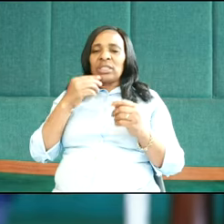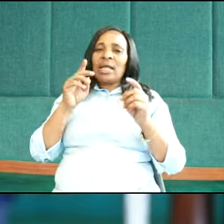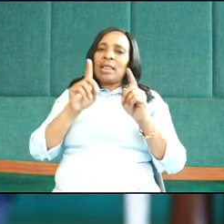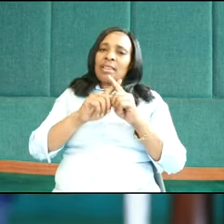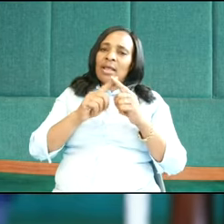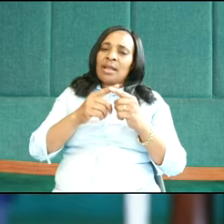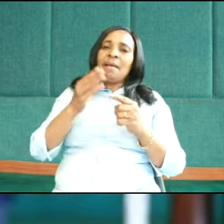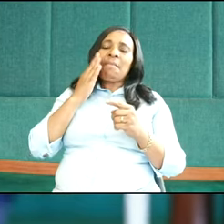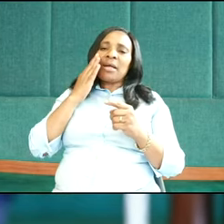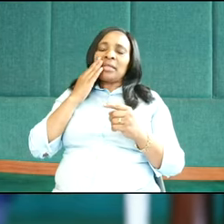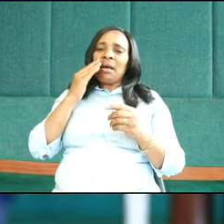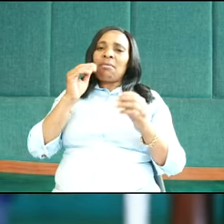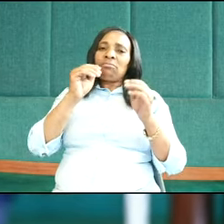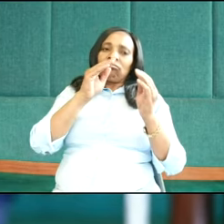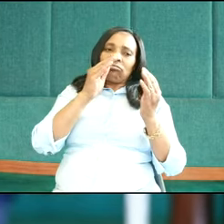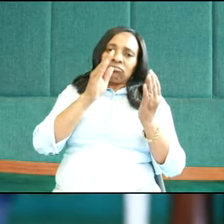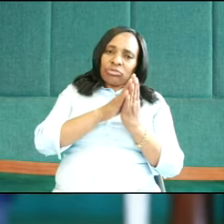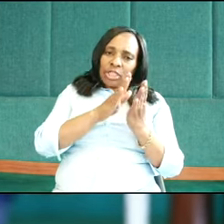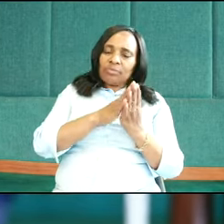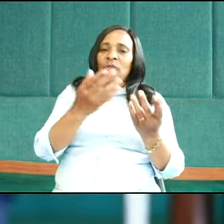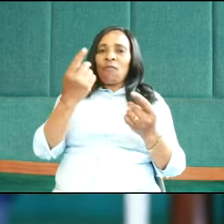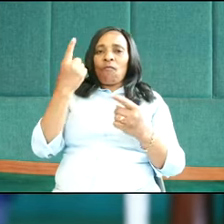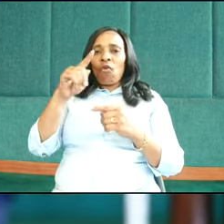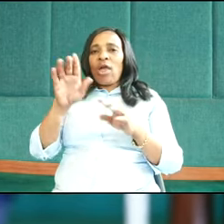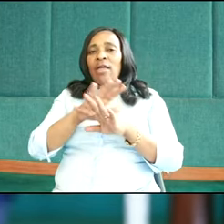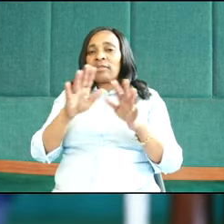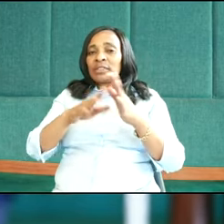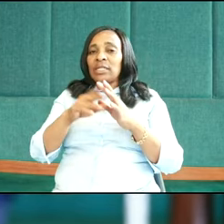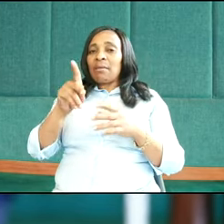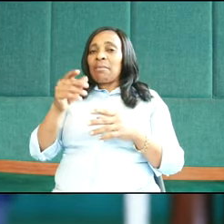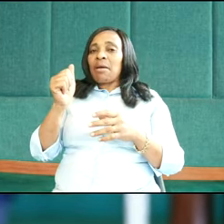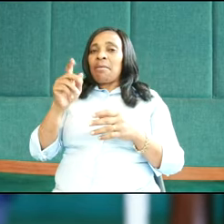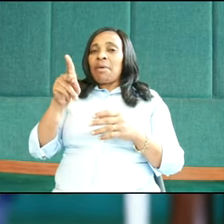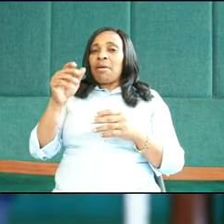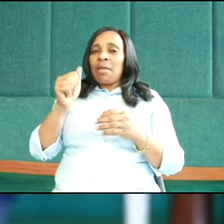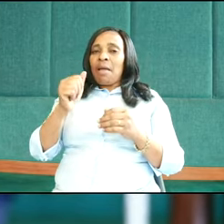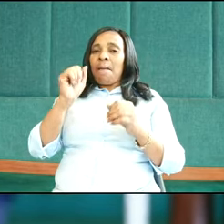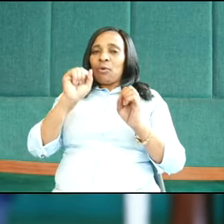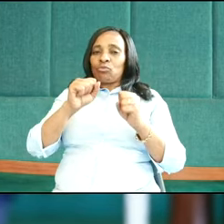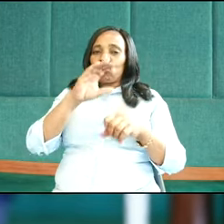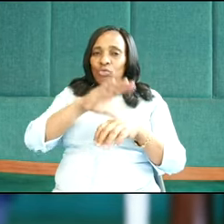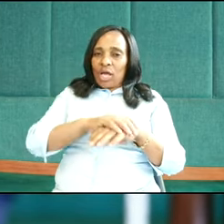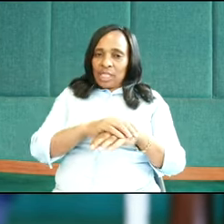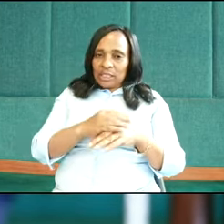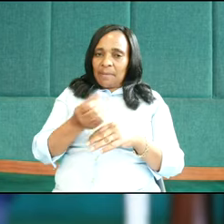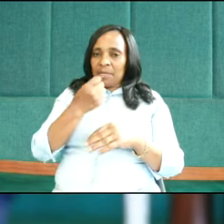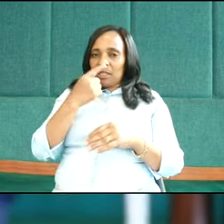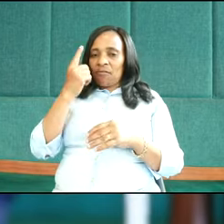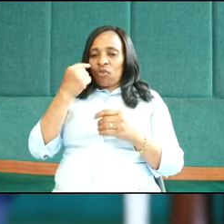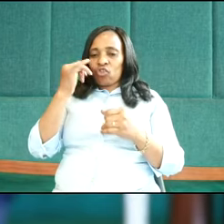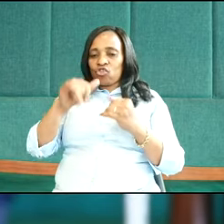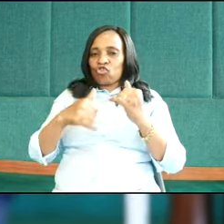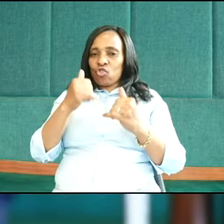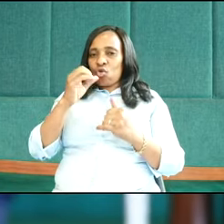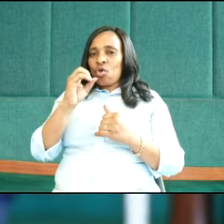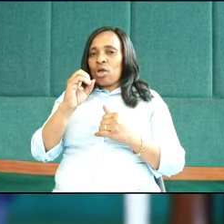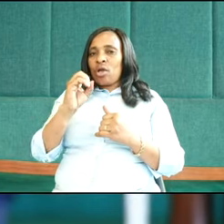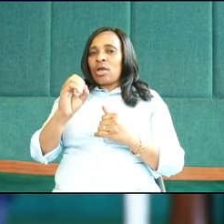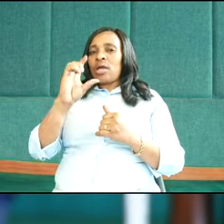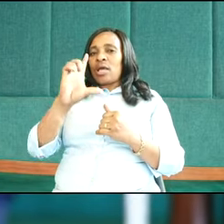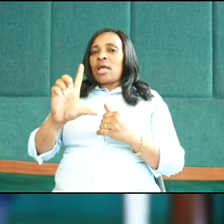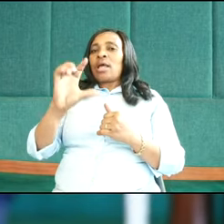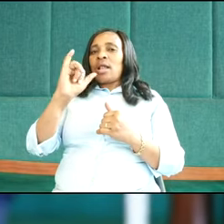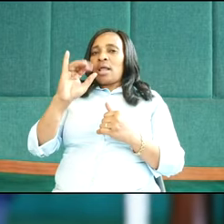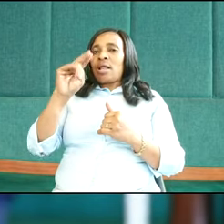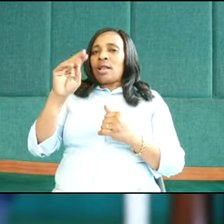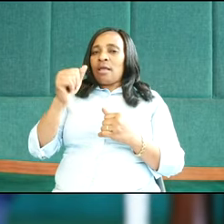Mother packed papaya, kiwi, and raw beets because the doctor said they were good medicine for Joylene. Then Joylene, father, and